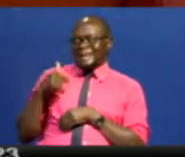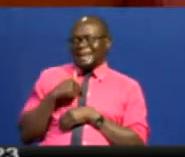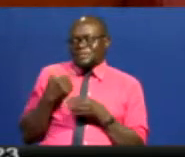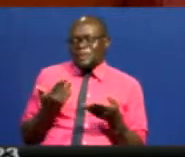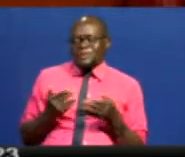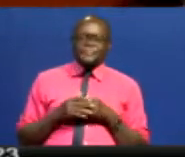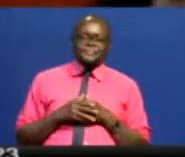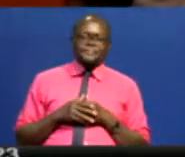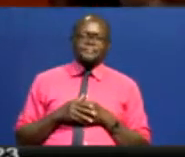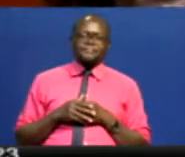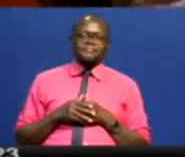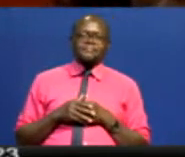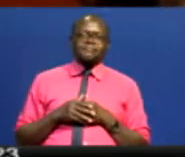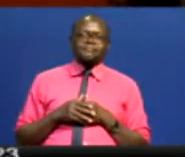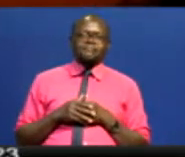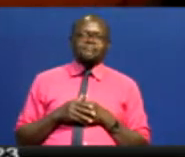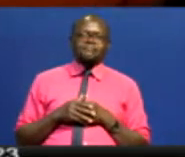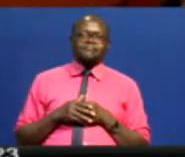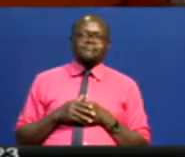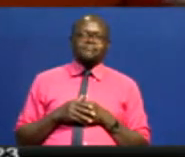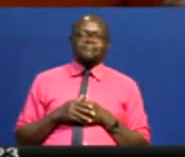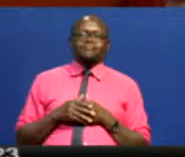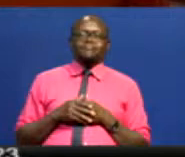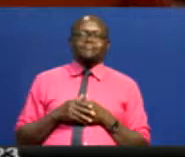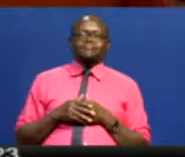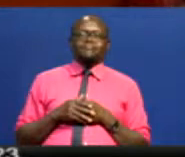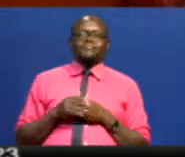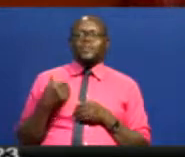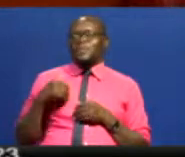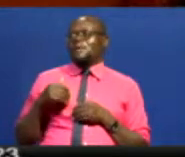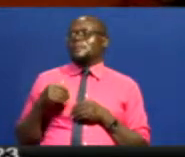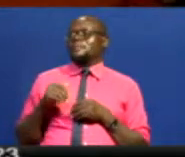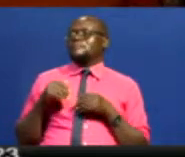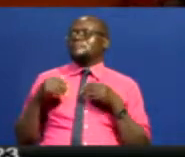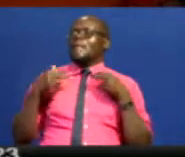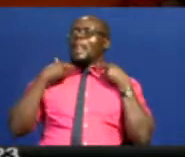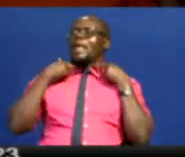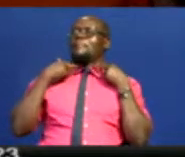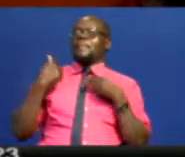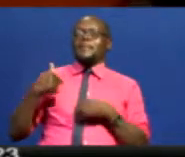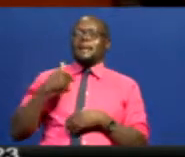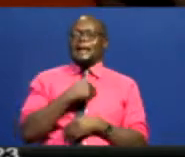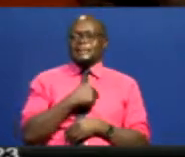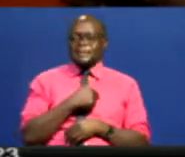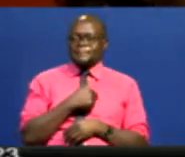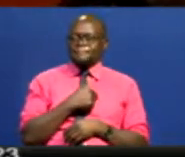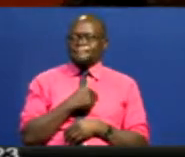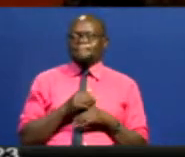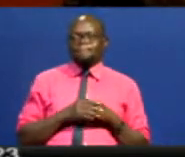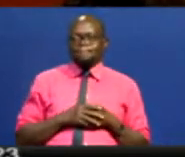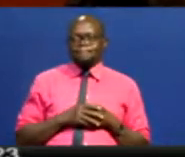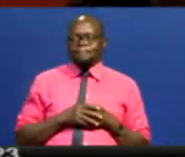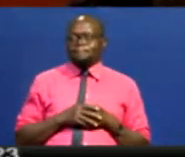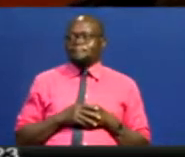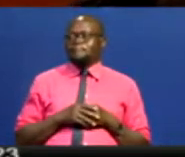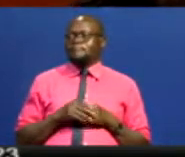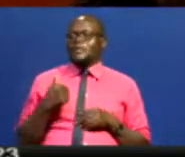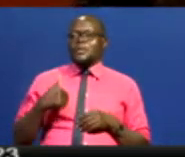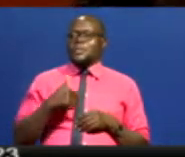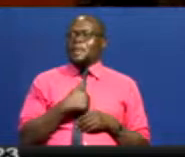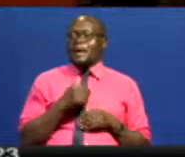will always keep us in ransom. We don't retain